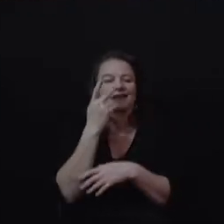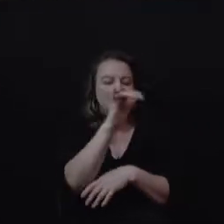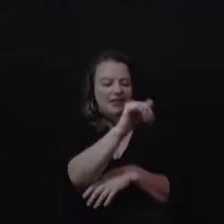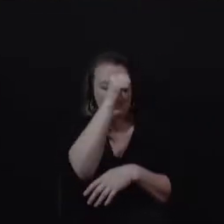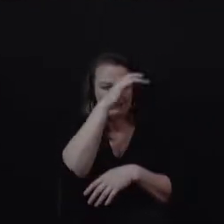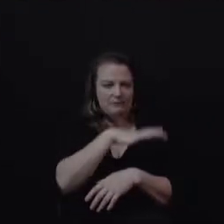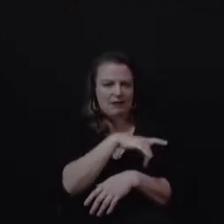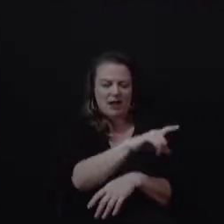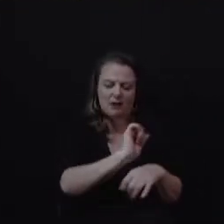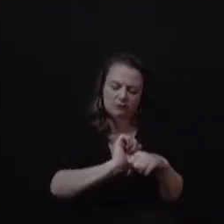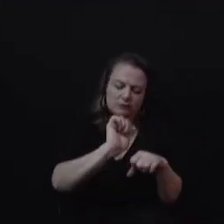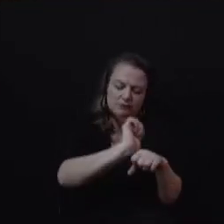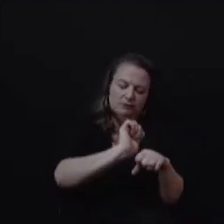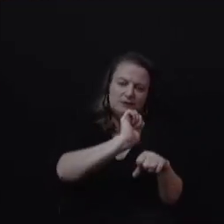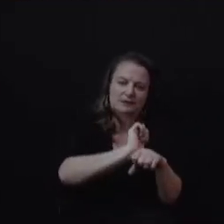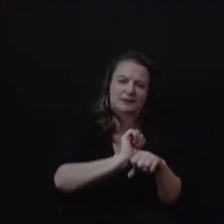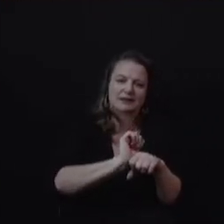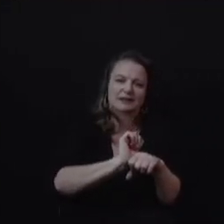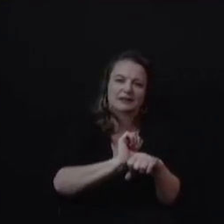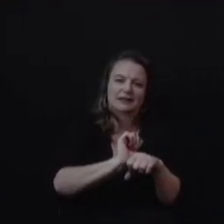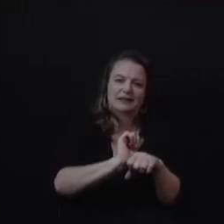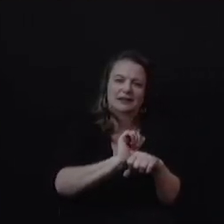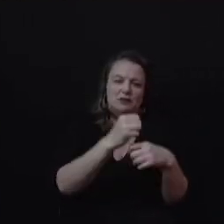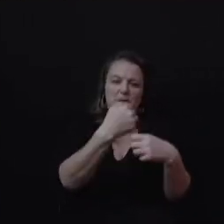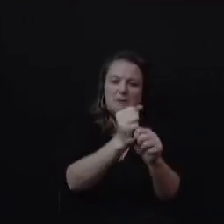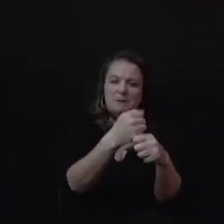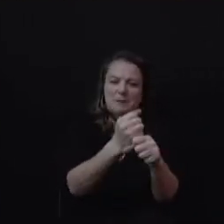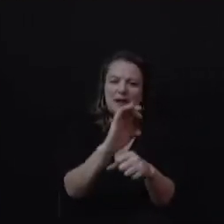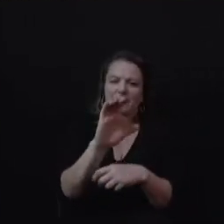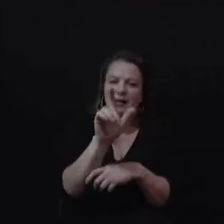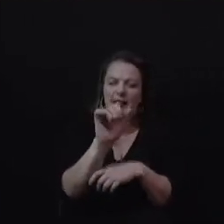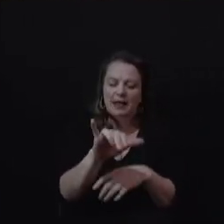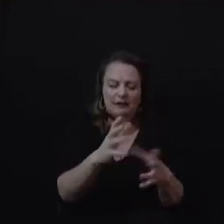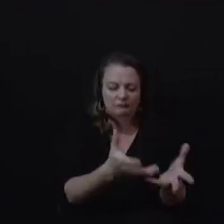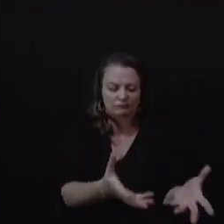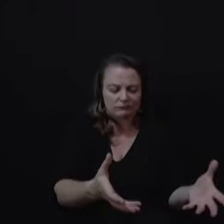at work. And as he was forming the clay,